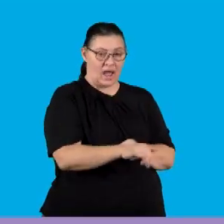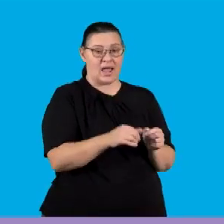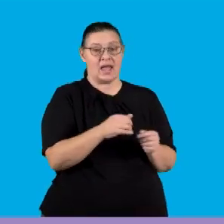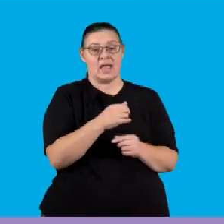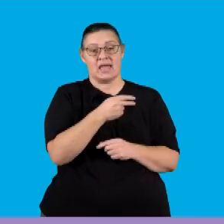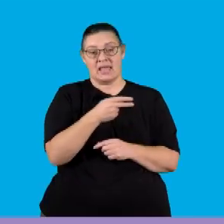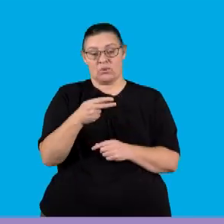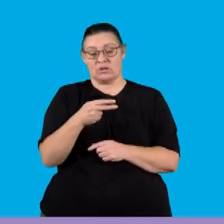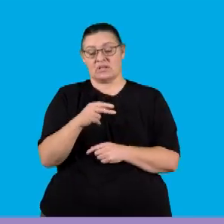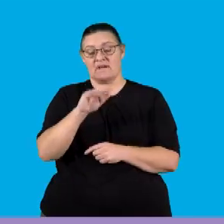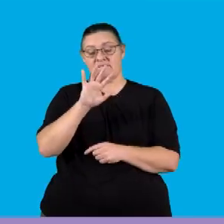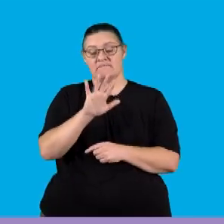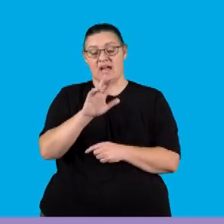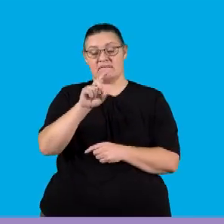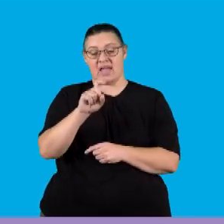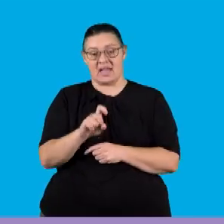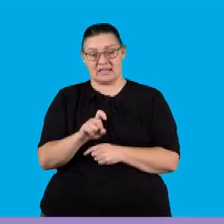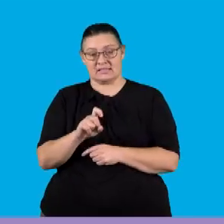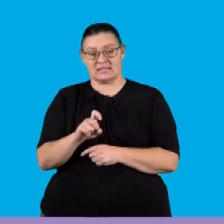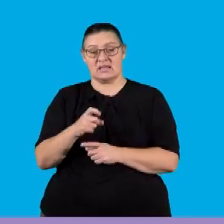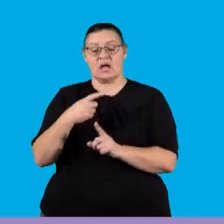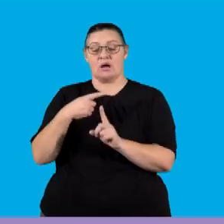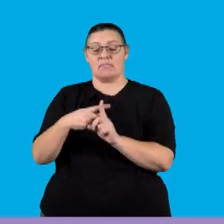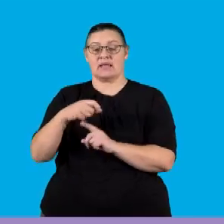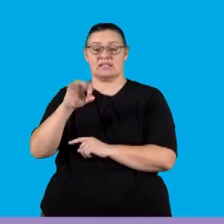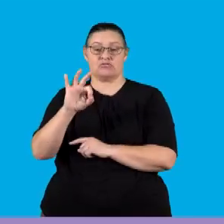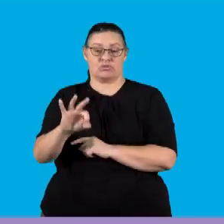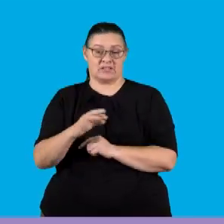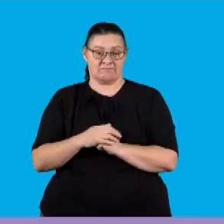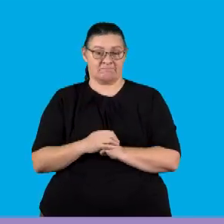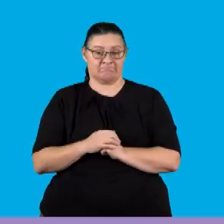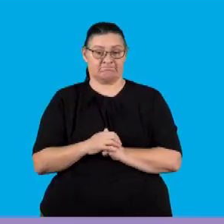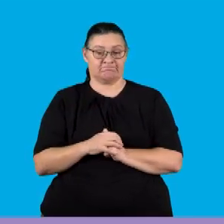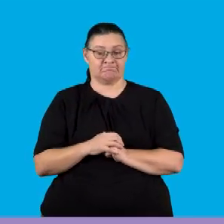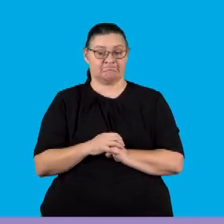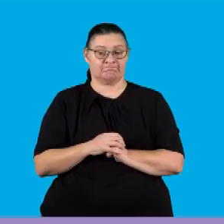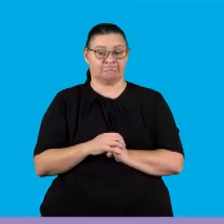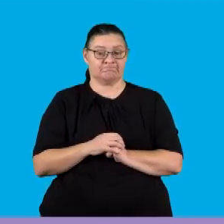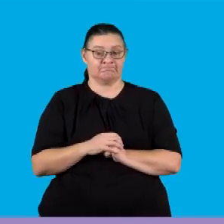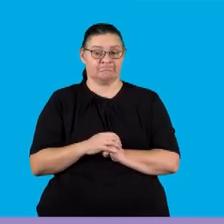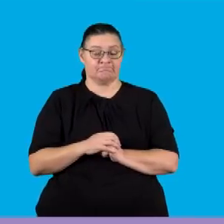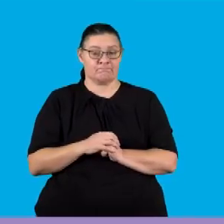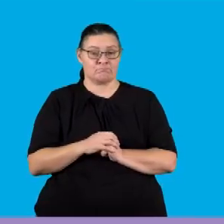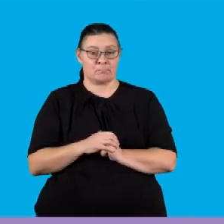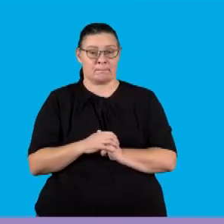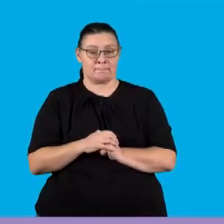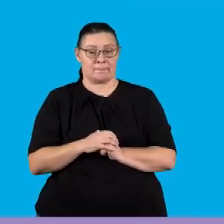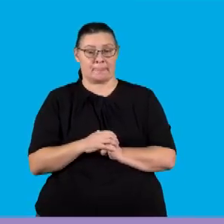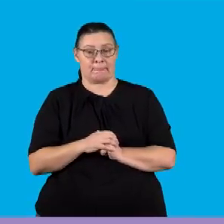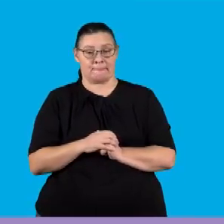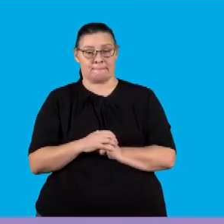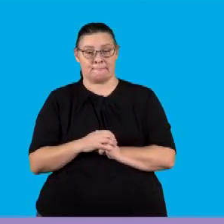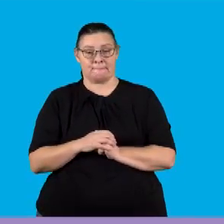simplify our equation there, or our formula, we're going to say x times 5. That is, of course, our